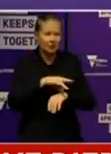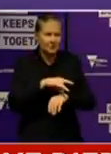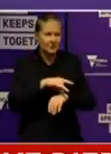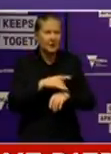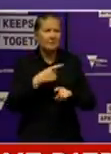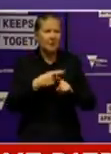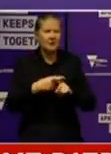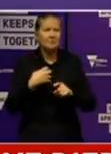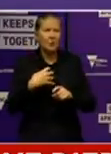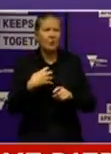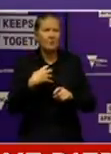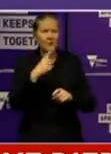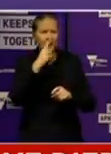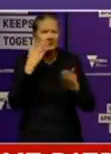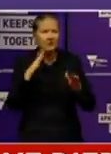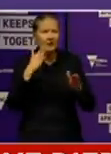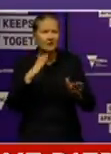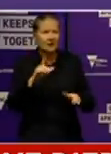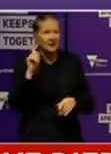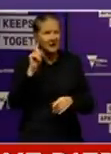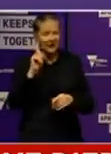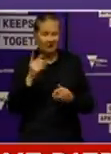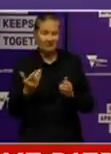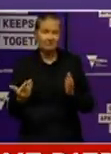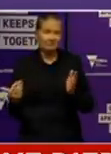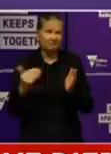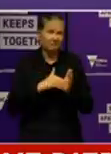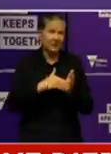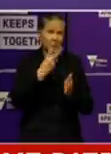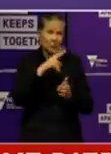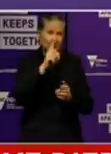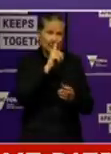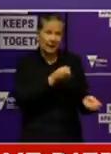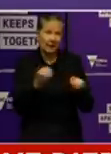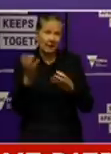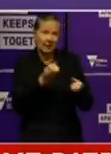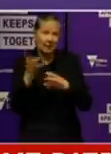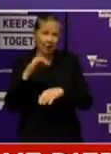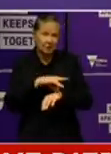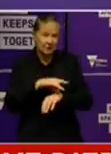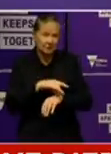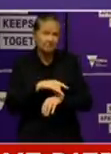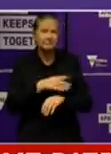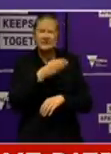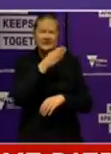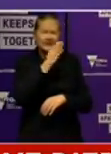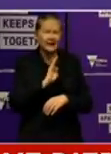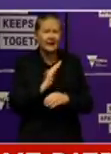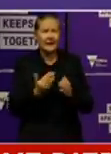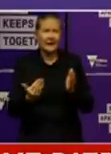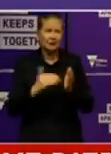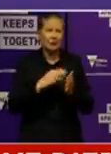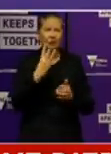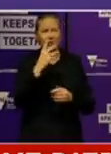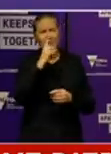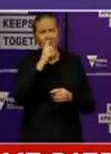fatalities. And today we have seen a further 20 Victorians being hospitalised and sadly a further 3 lives lost, and I want